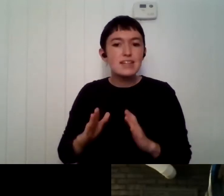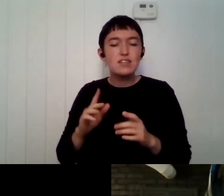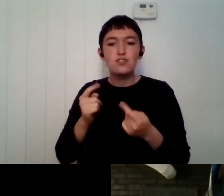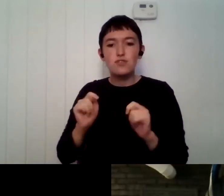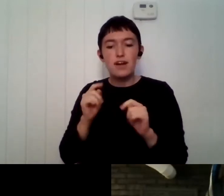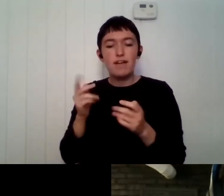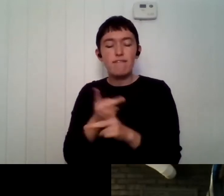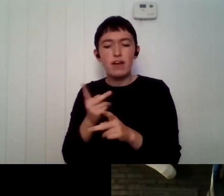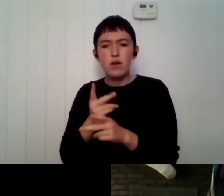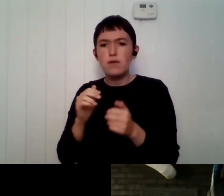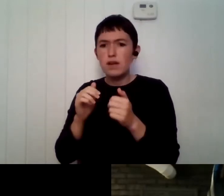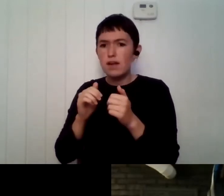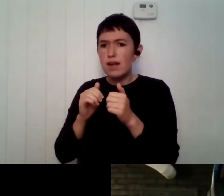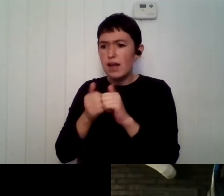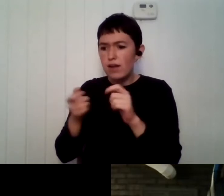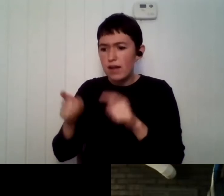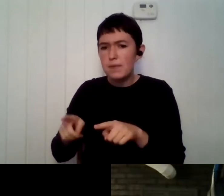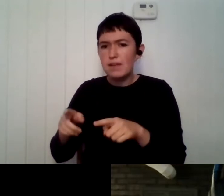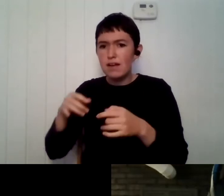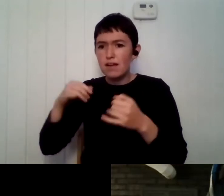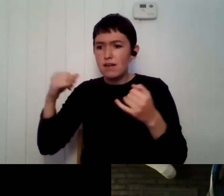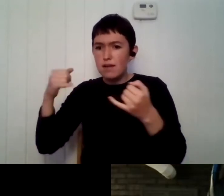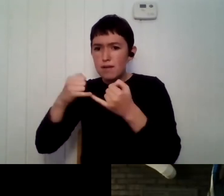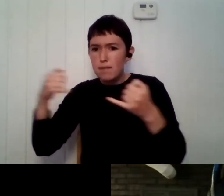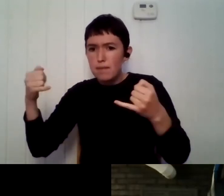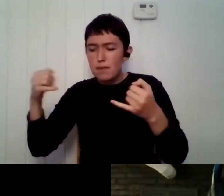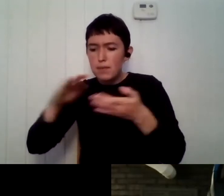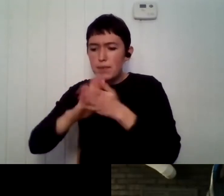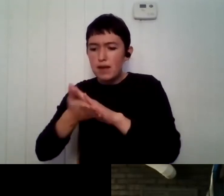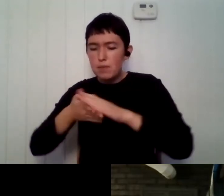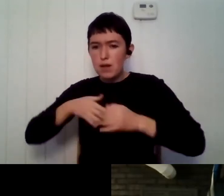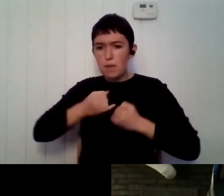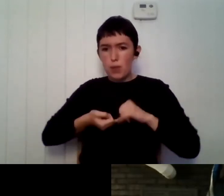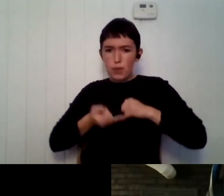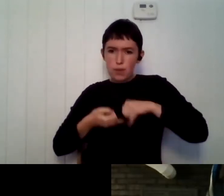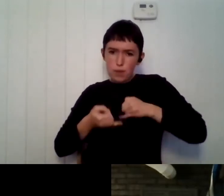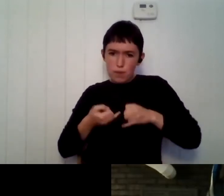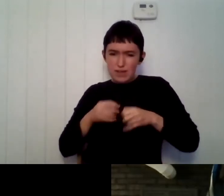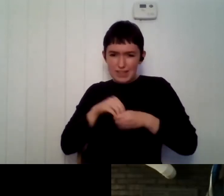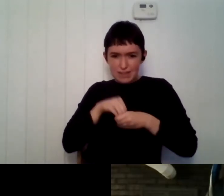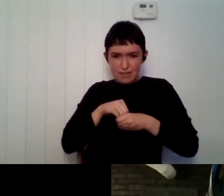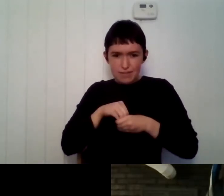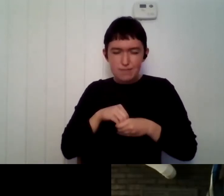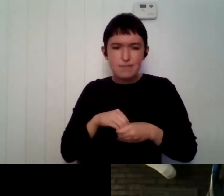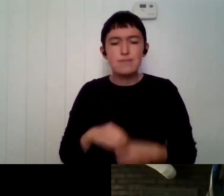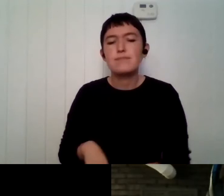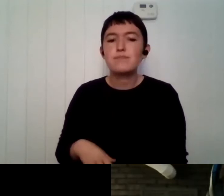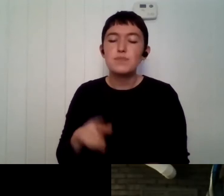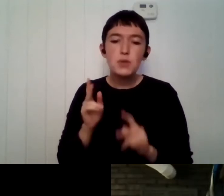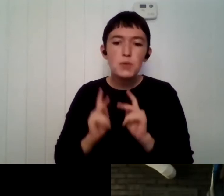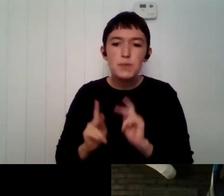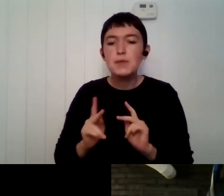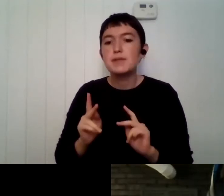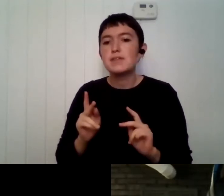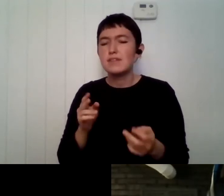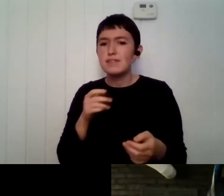into being the folded, crumpled version that they end up actually looking like in your body. And so people absolutely are using computers